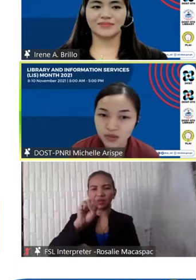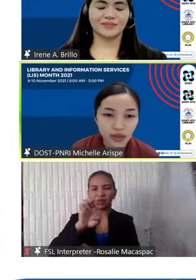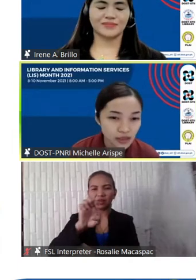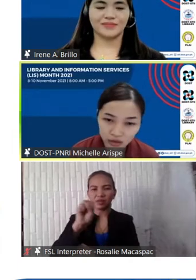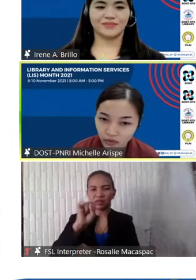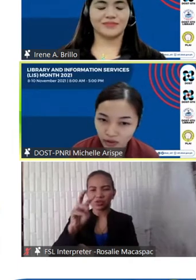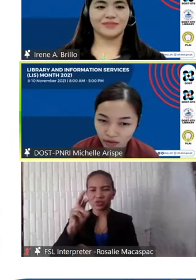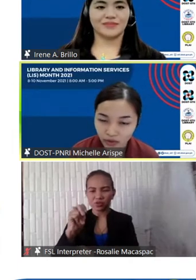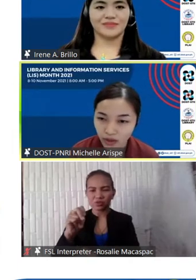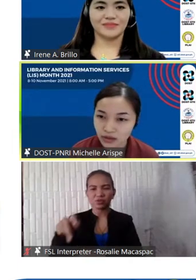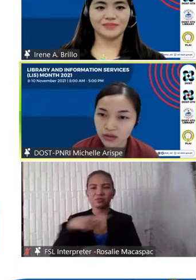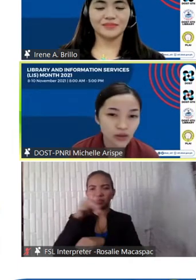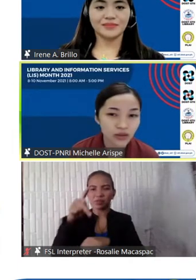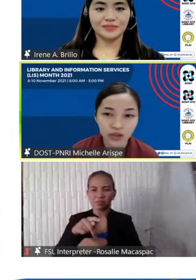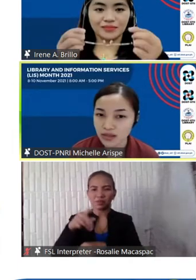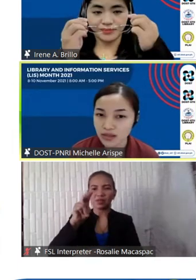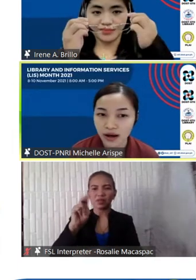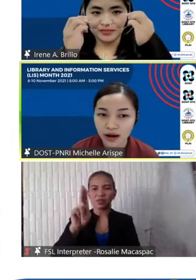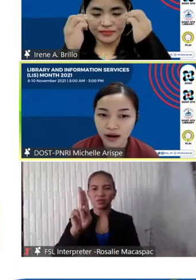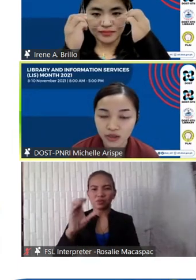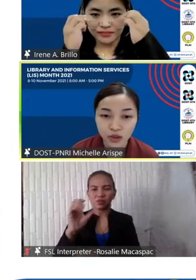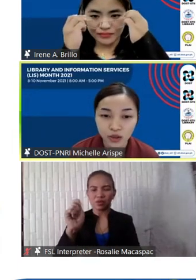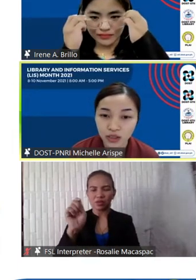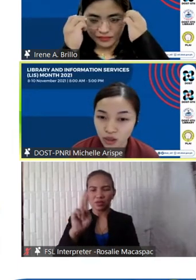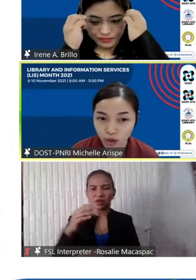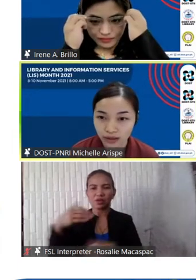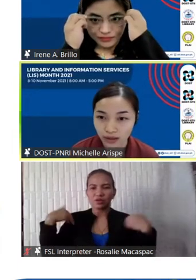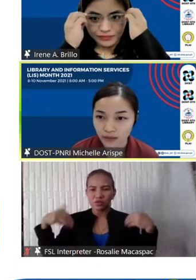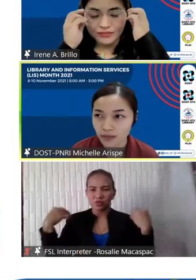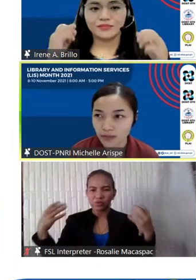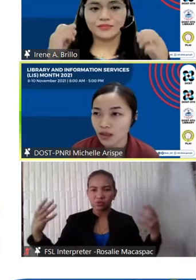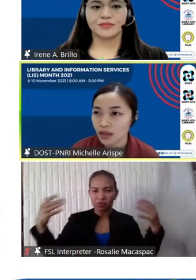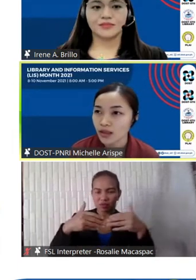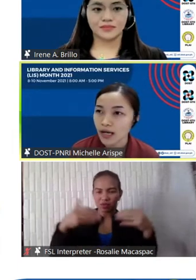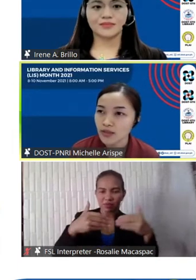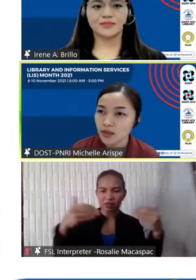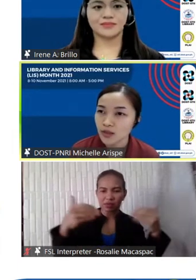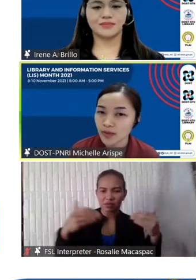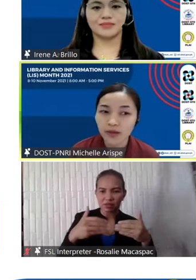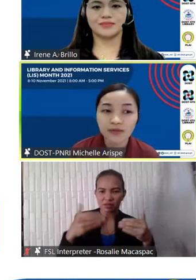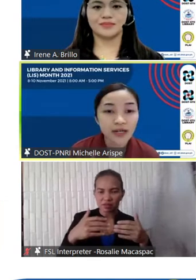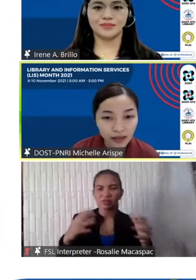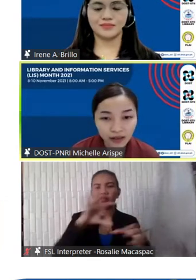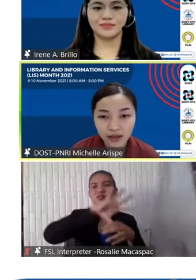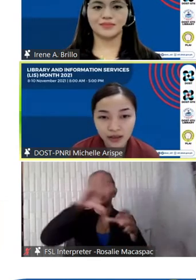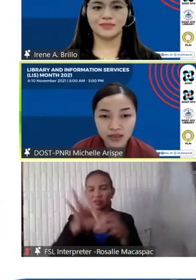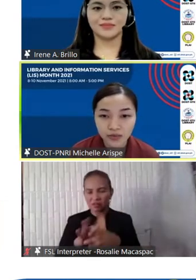Youth Summit is basically for everyone. You can just join in. Tapos ano